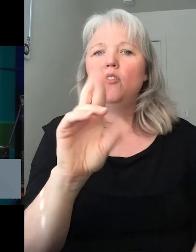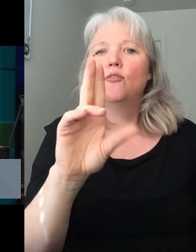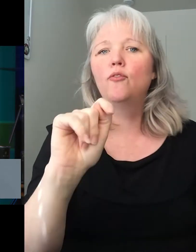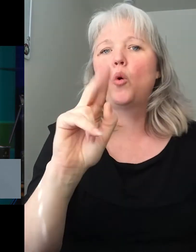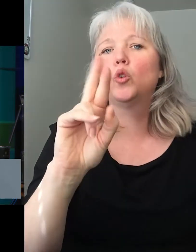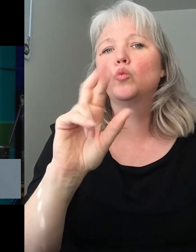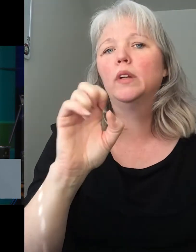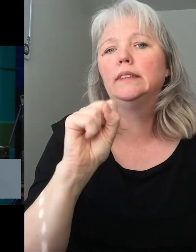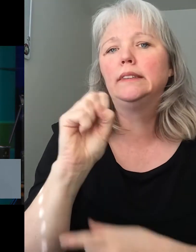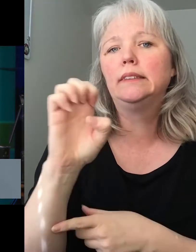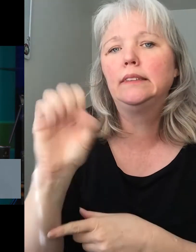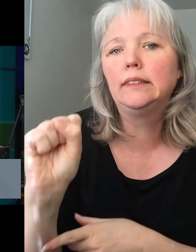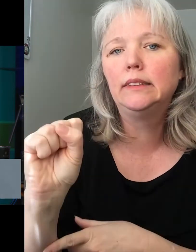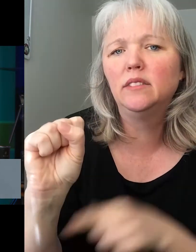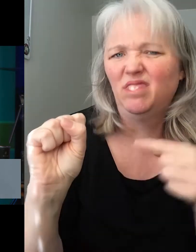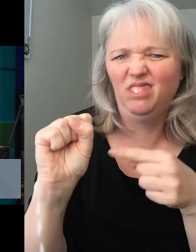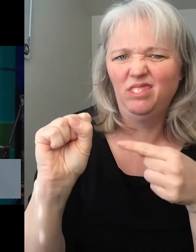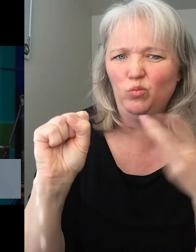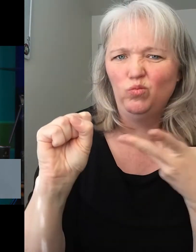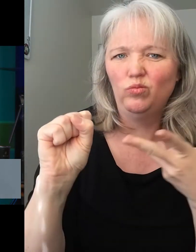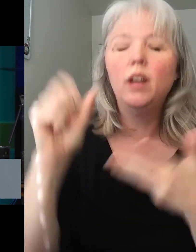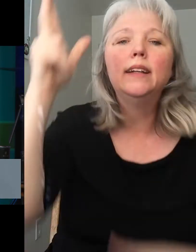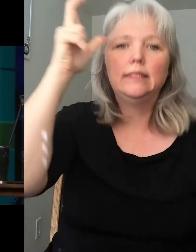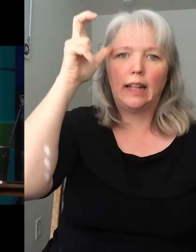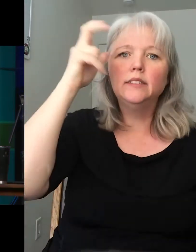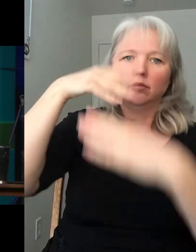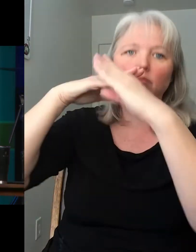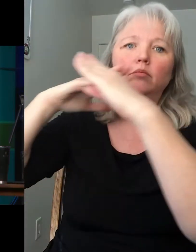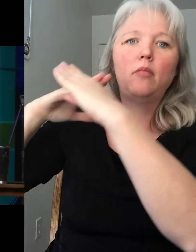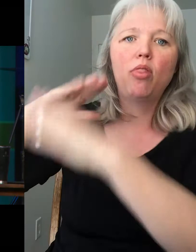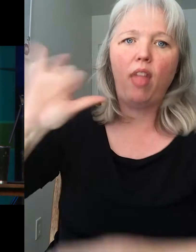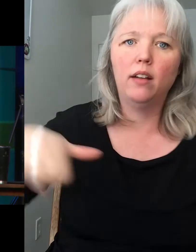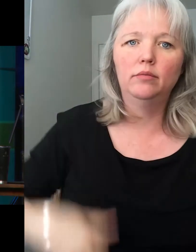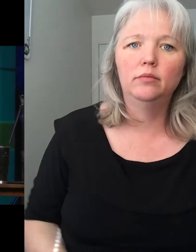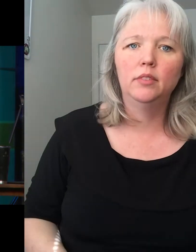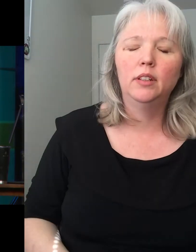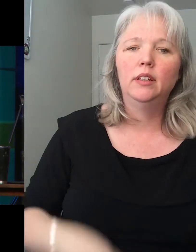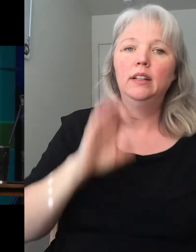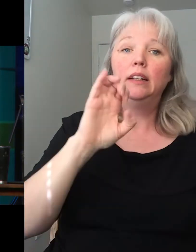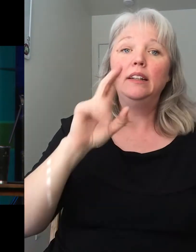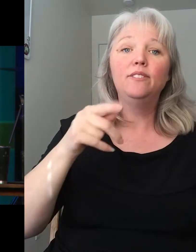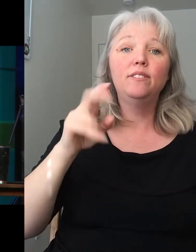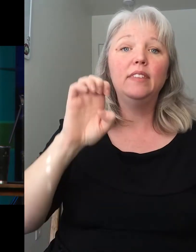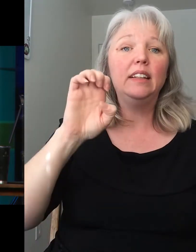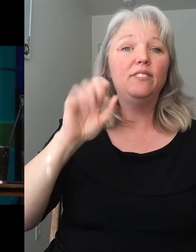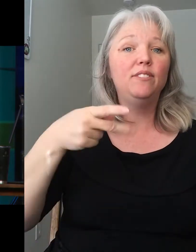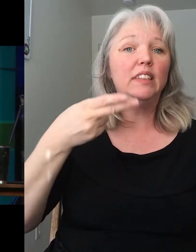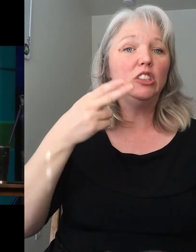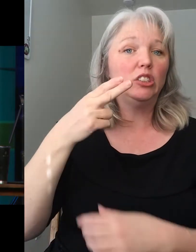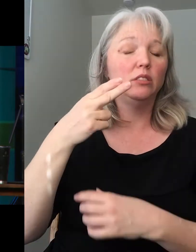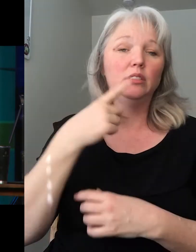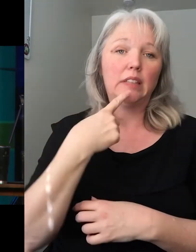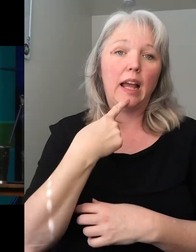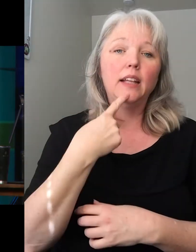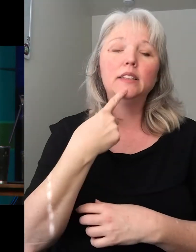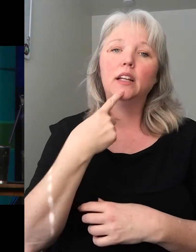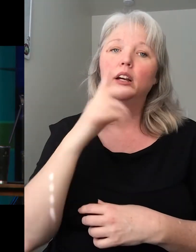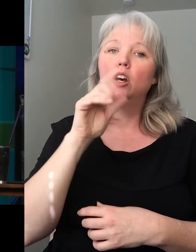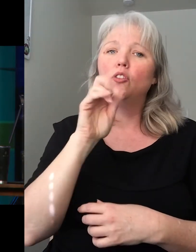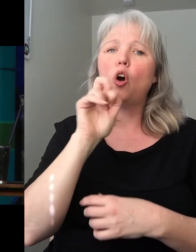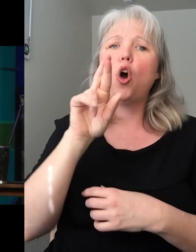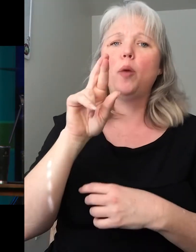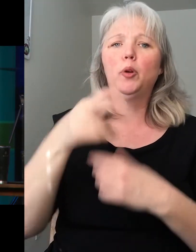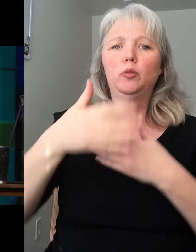What fortresses? The fortresses of Satan. Ephesians tells us that we're to put on the armor of